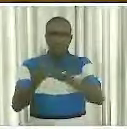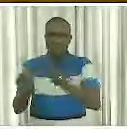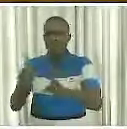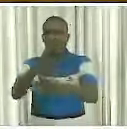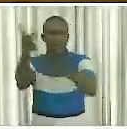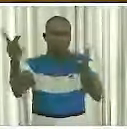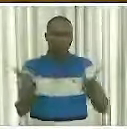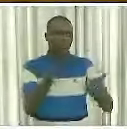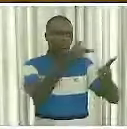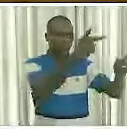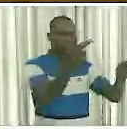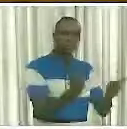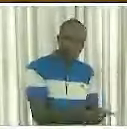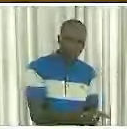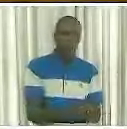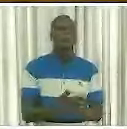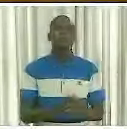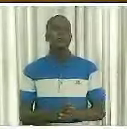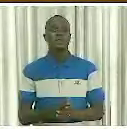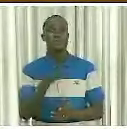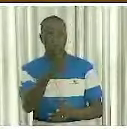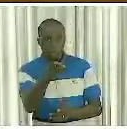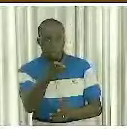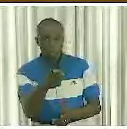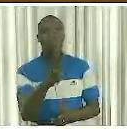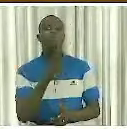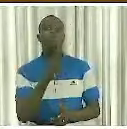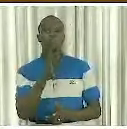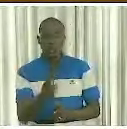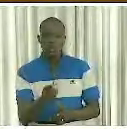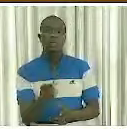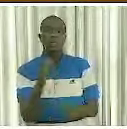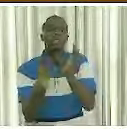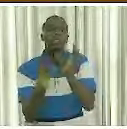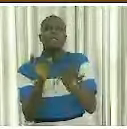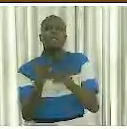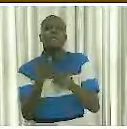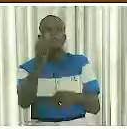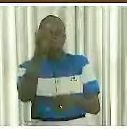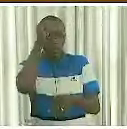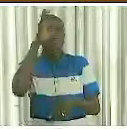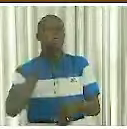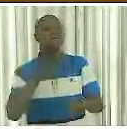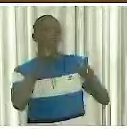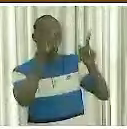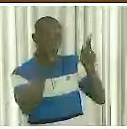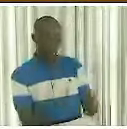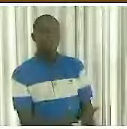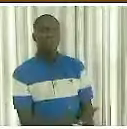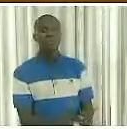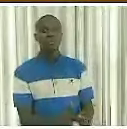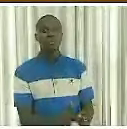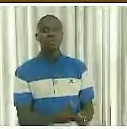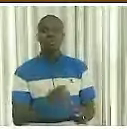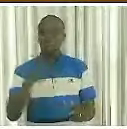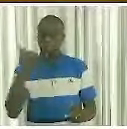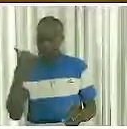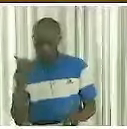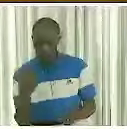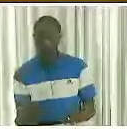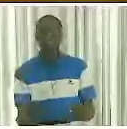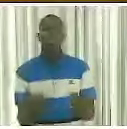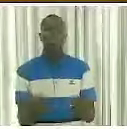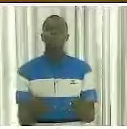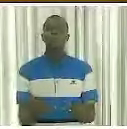security related services them, you as a citizen, it is now mandatory. Public